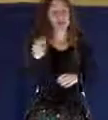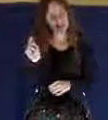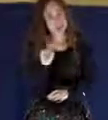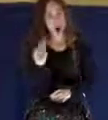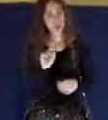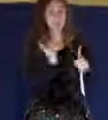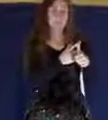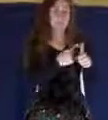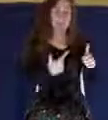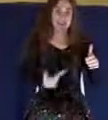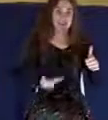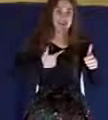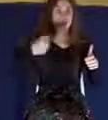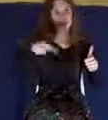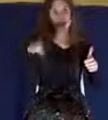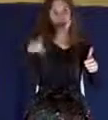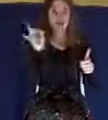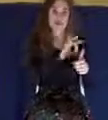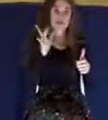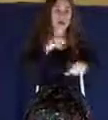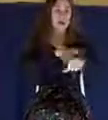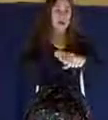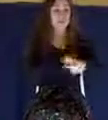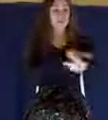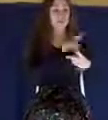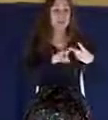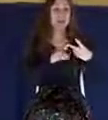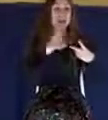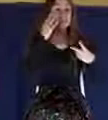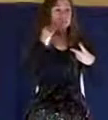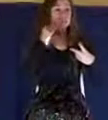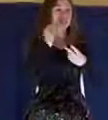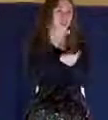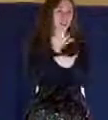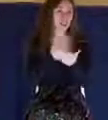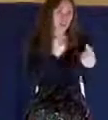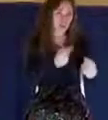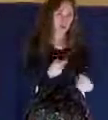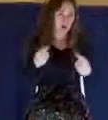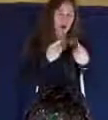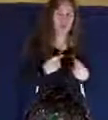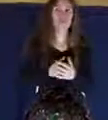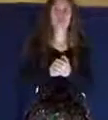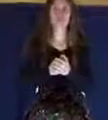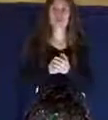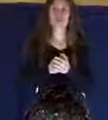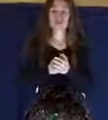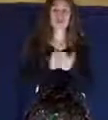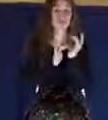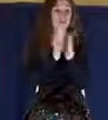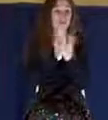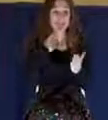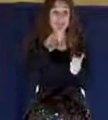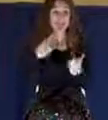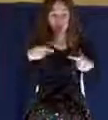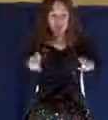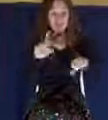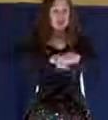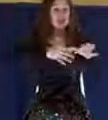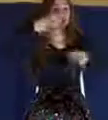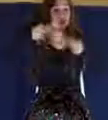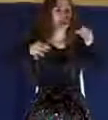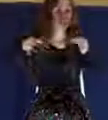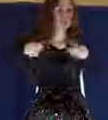bore heavy financial hardship. Look again in chapter 1. Now it came to pass in those days when the judges ruled that there was a famine in the